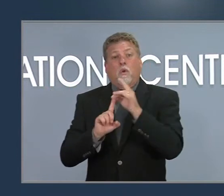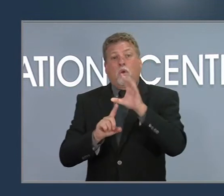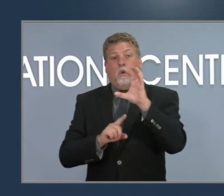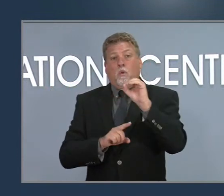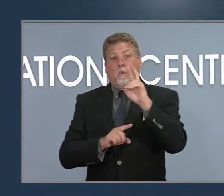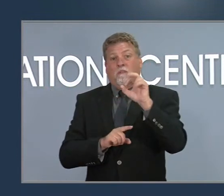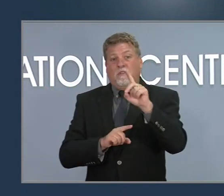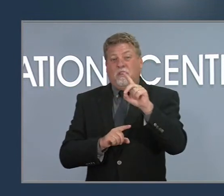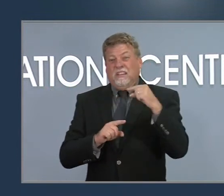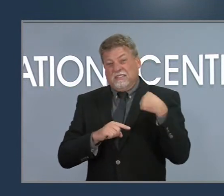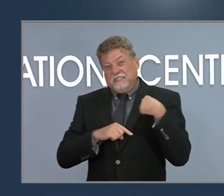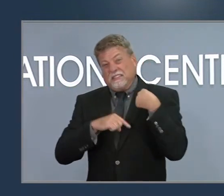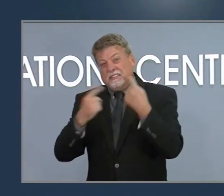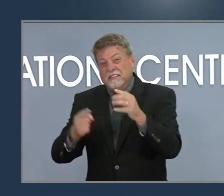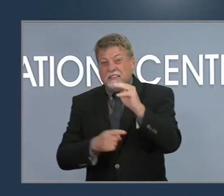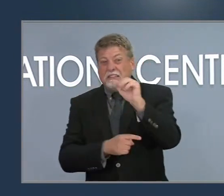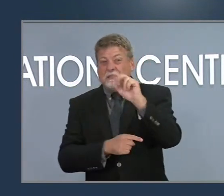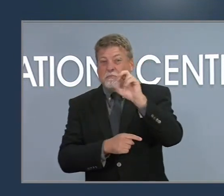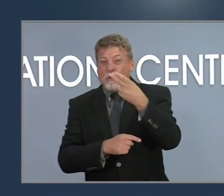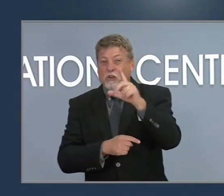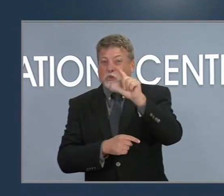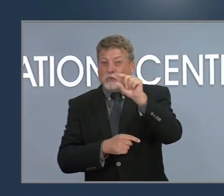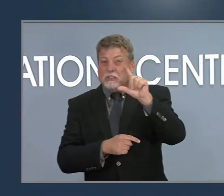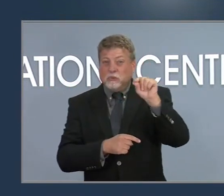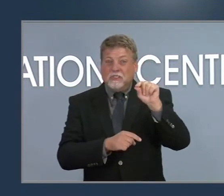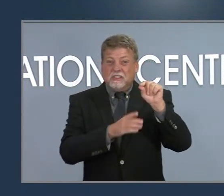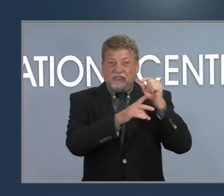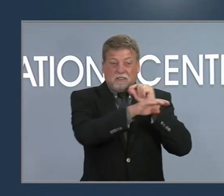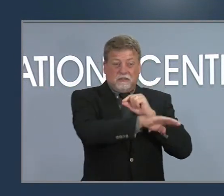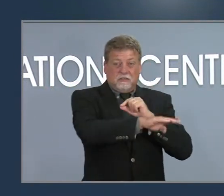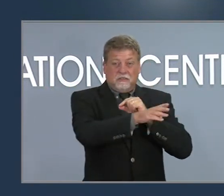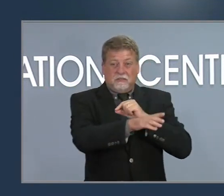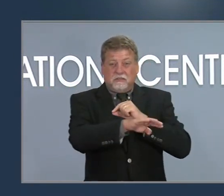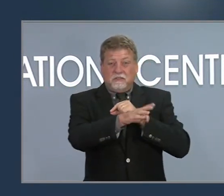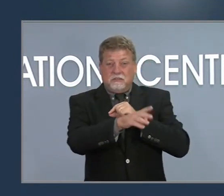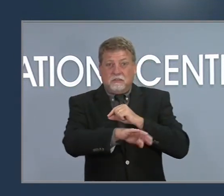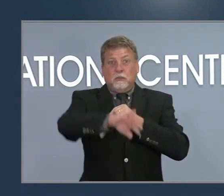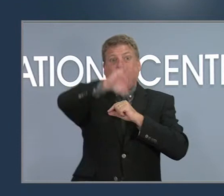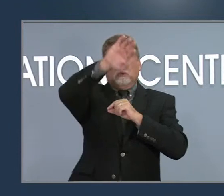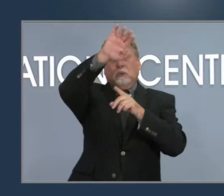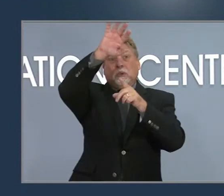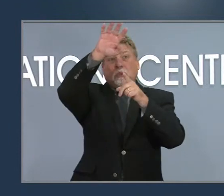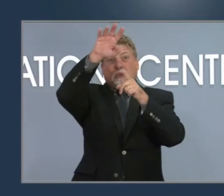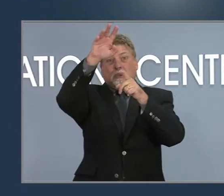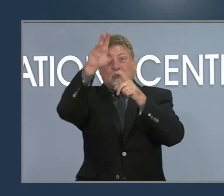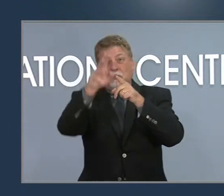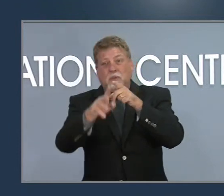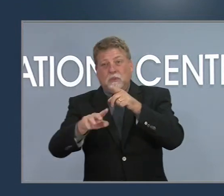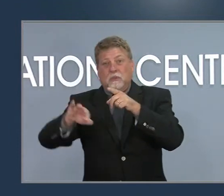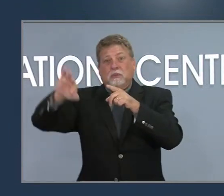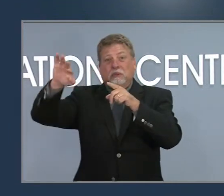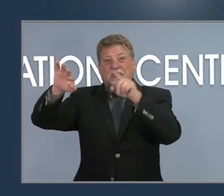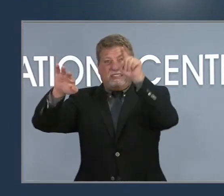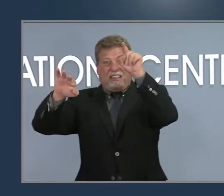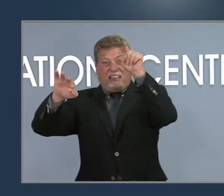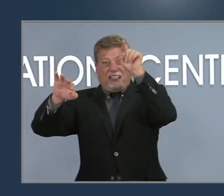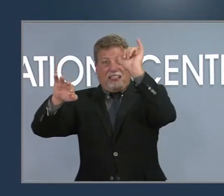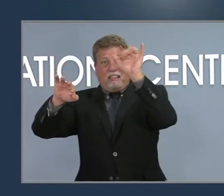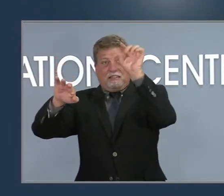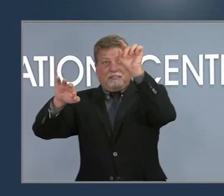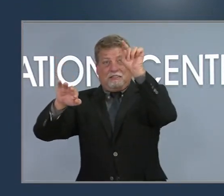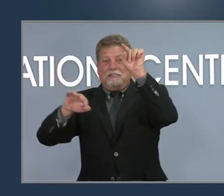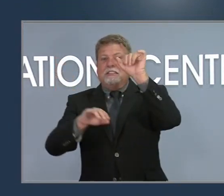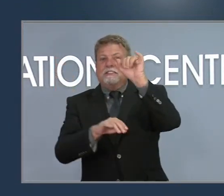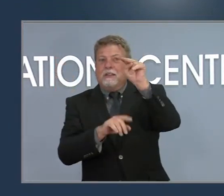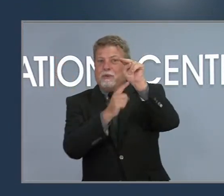case back in March of 2020. The peak in the middle of the graph is back in January of this year before vaccines were